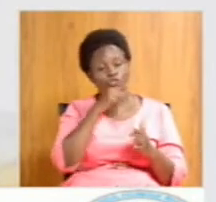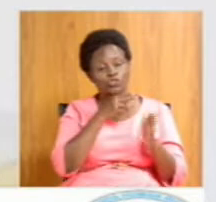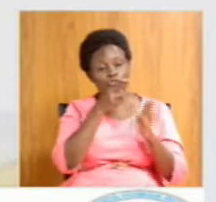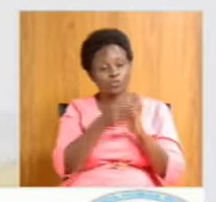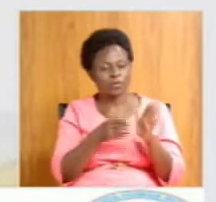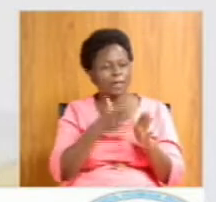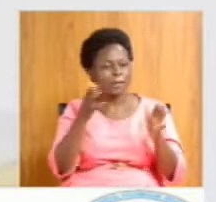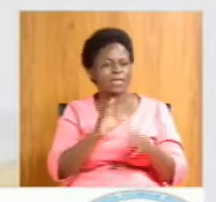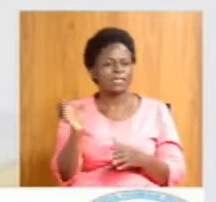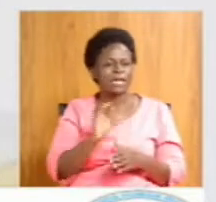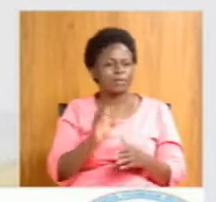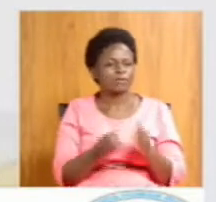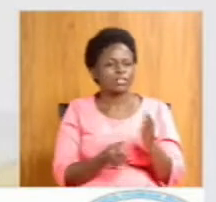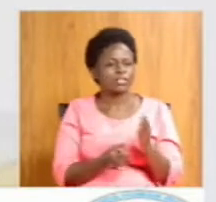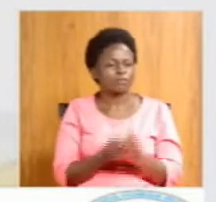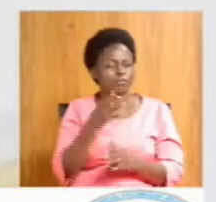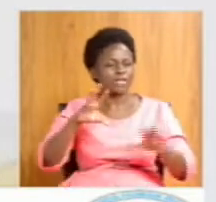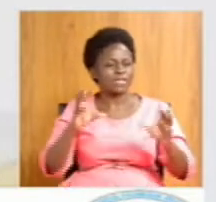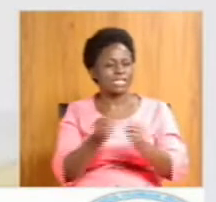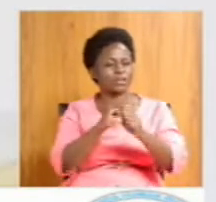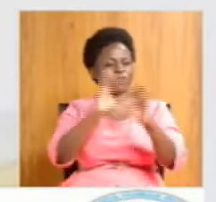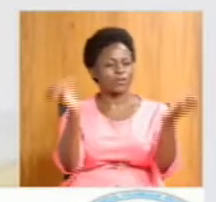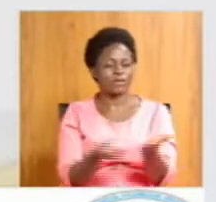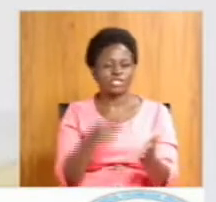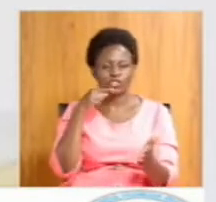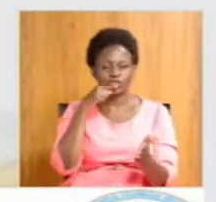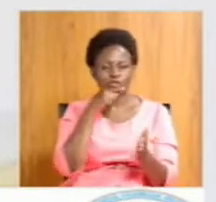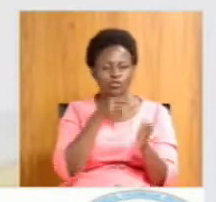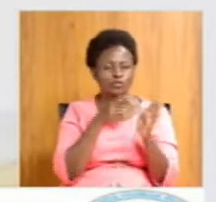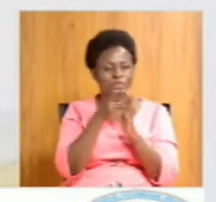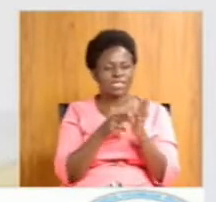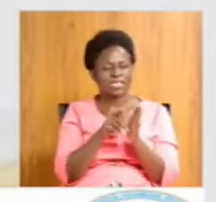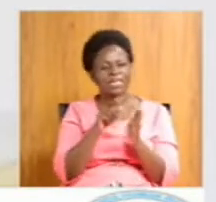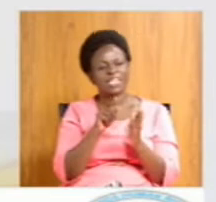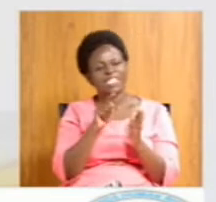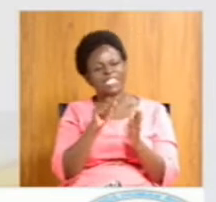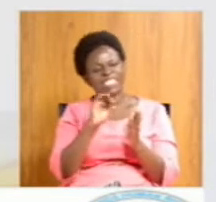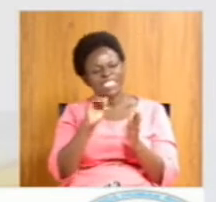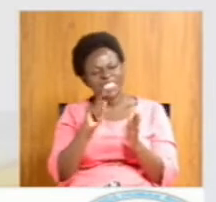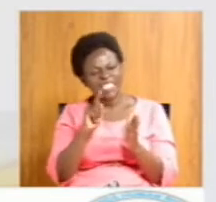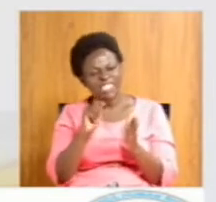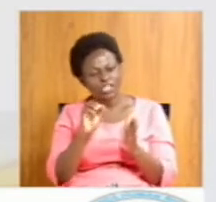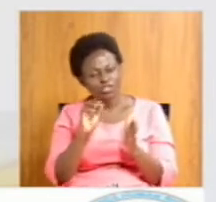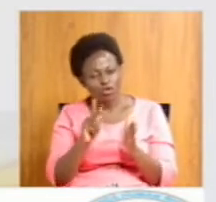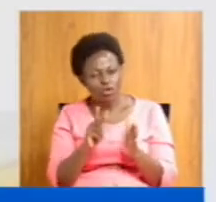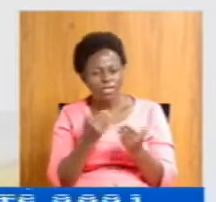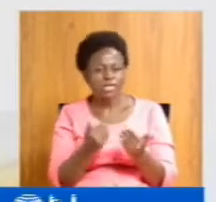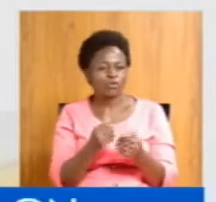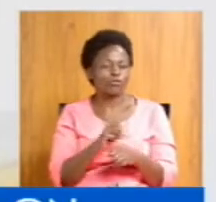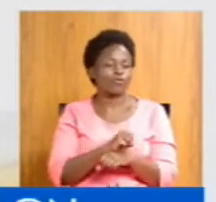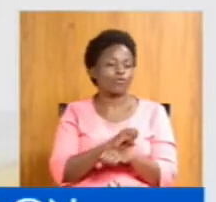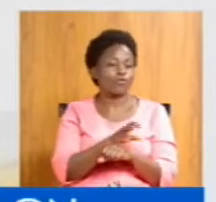The biggest companies that are coming up and taking over the world are social media platforms. TikTok, a child of COVID-19